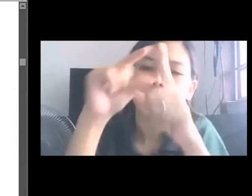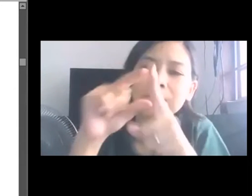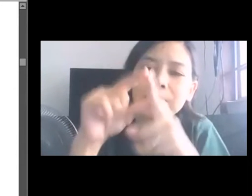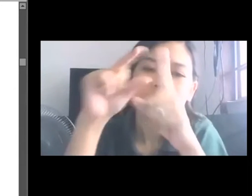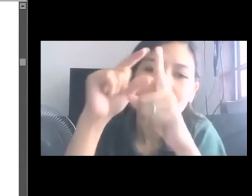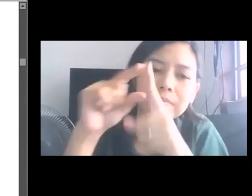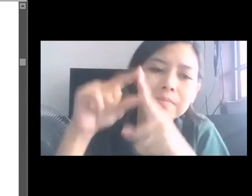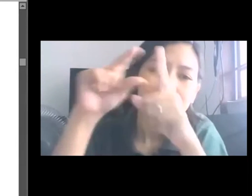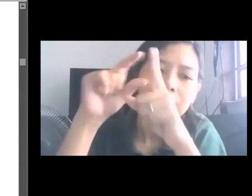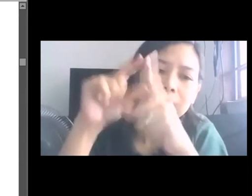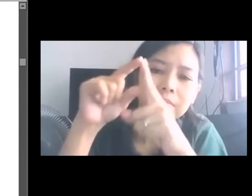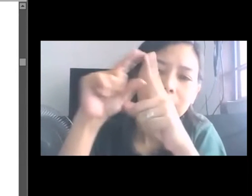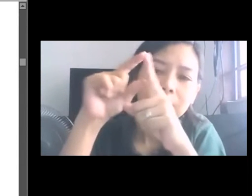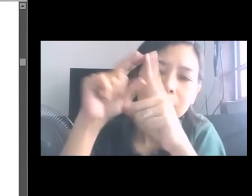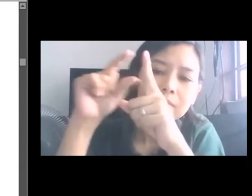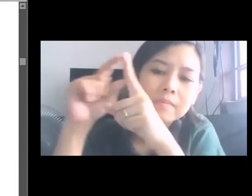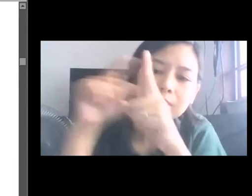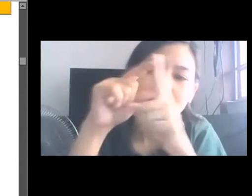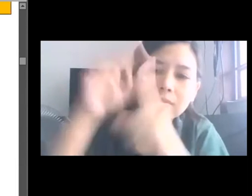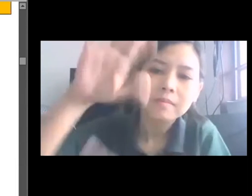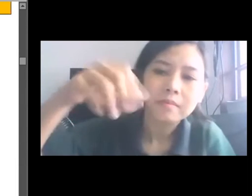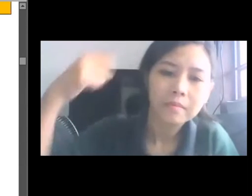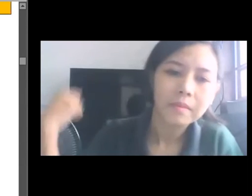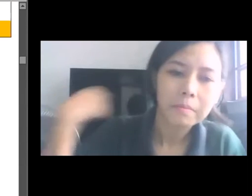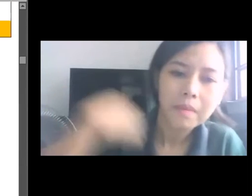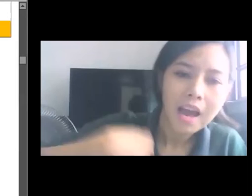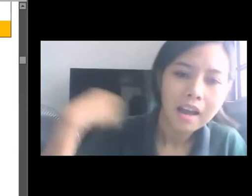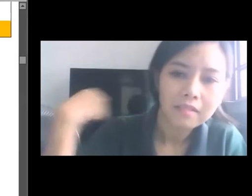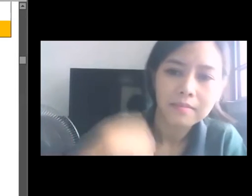there's a word, or yeah,